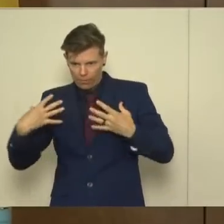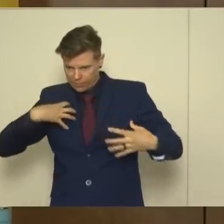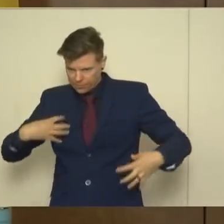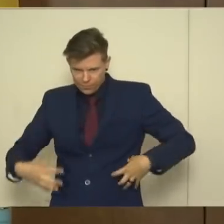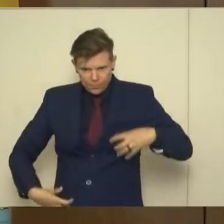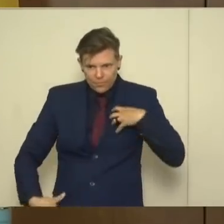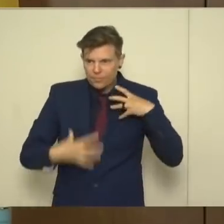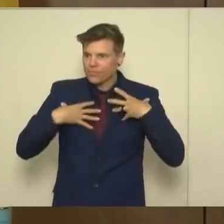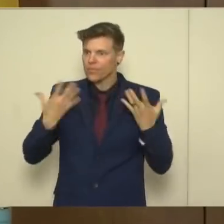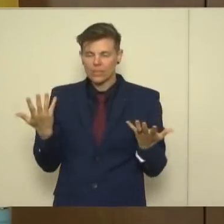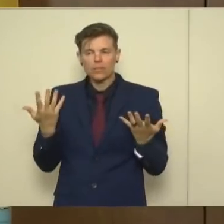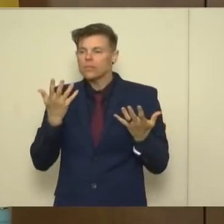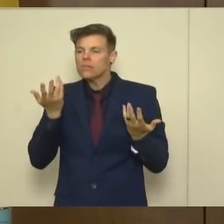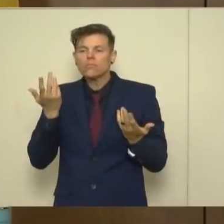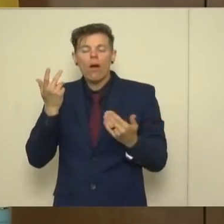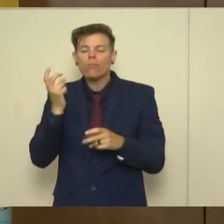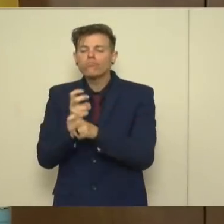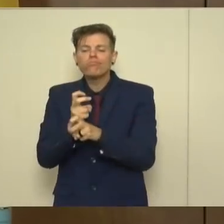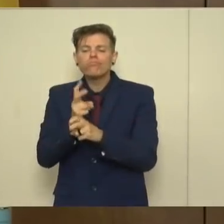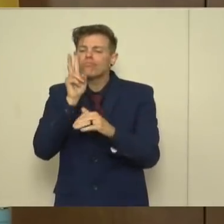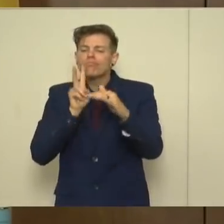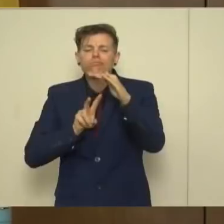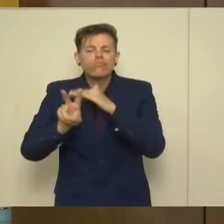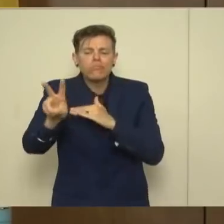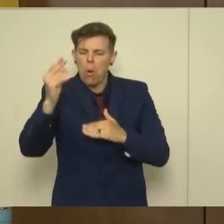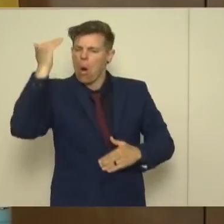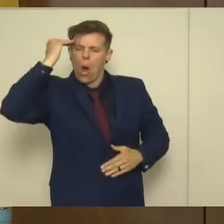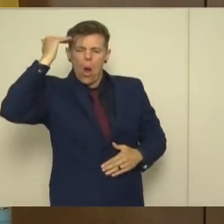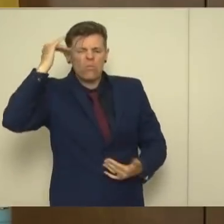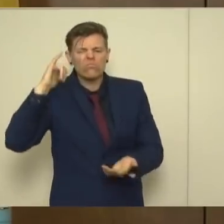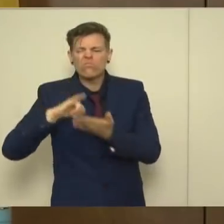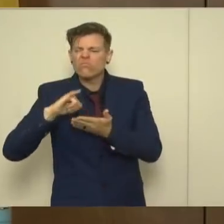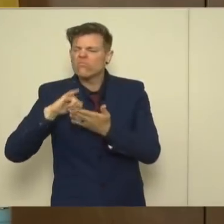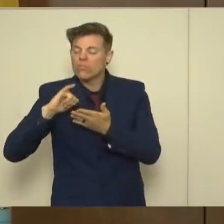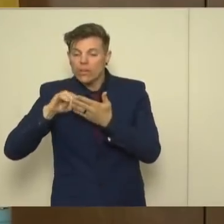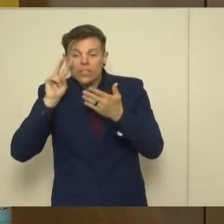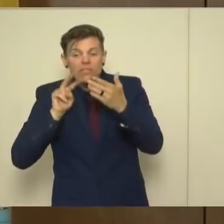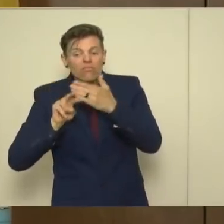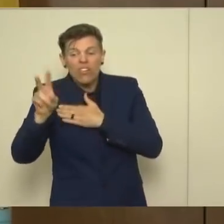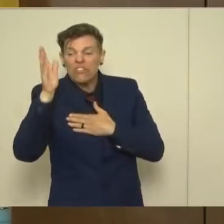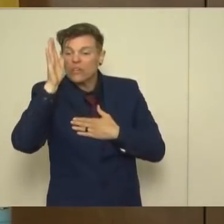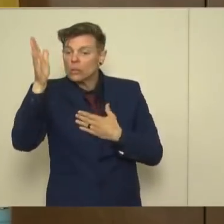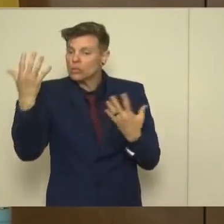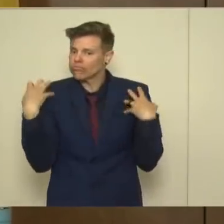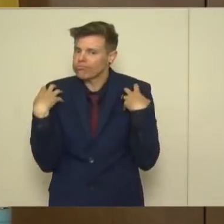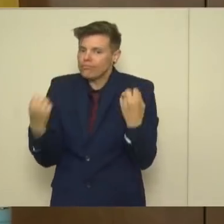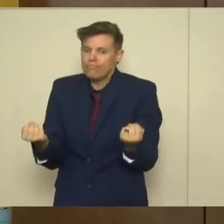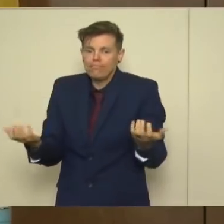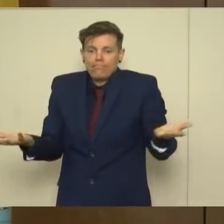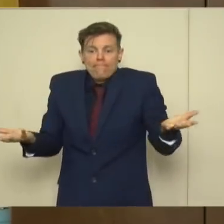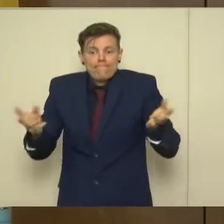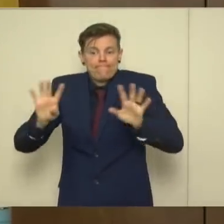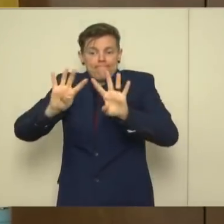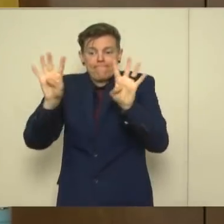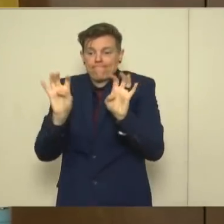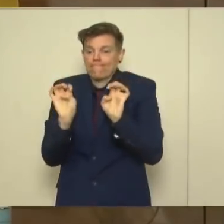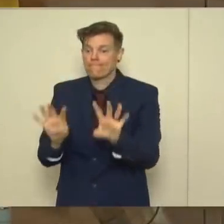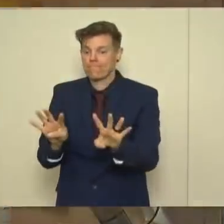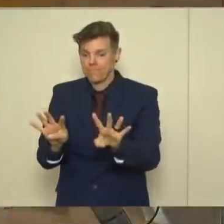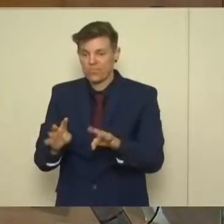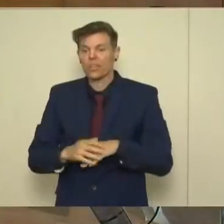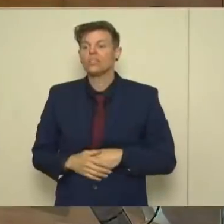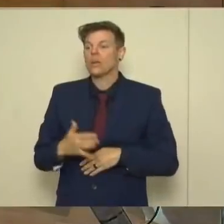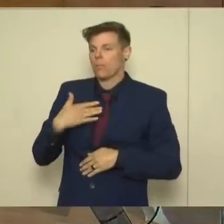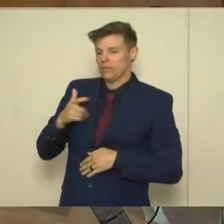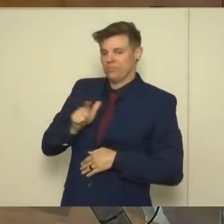know just how devastating the personal and public health impacts are going to be. Dr. Scrace, let's talk about the cycles for testing.